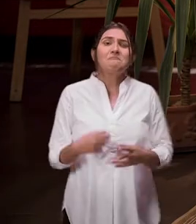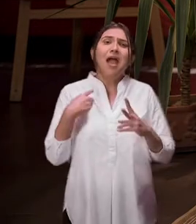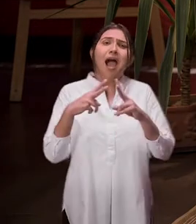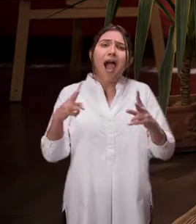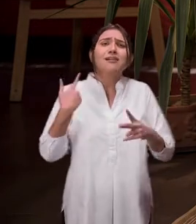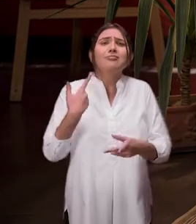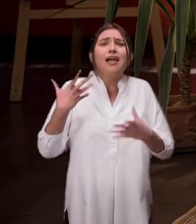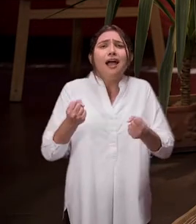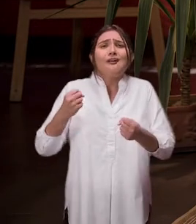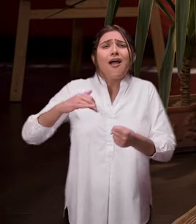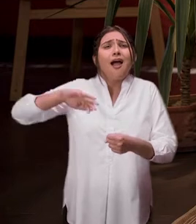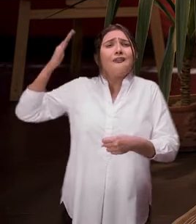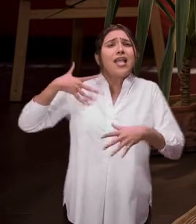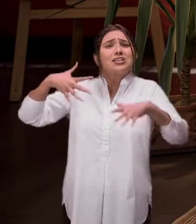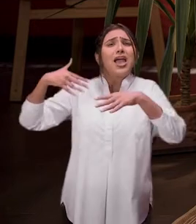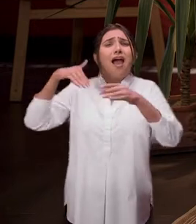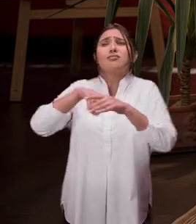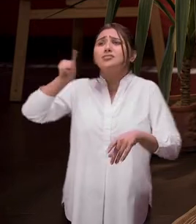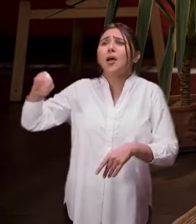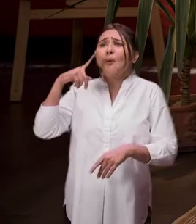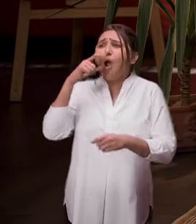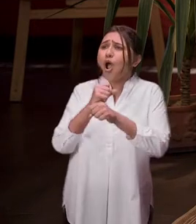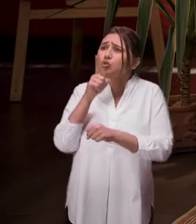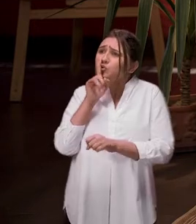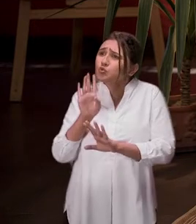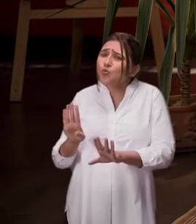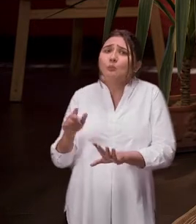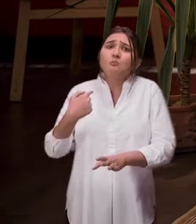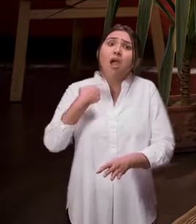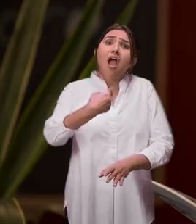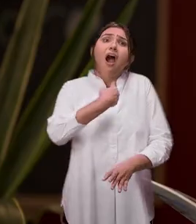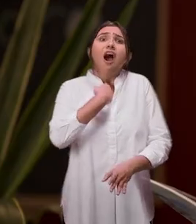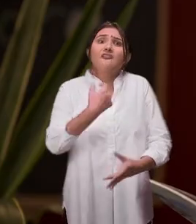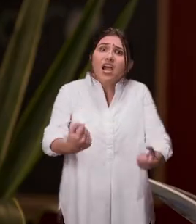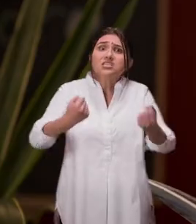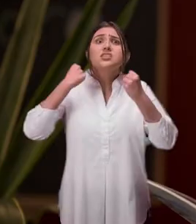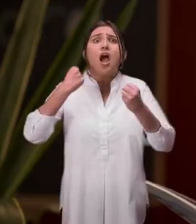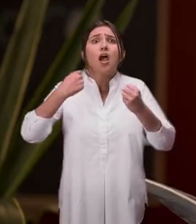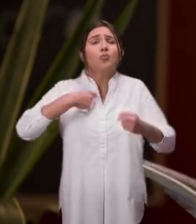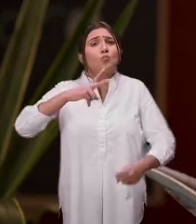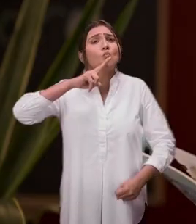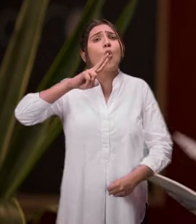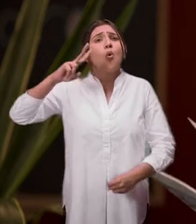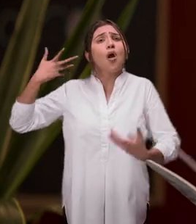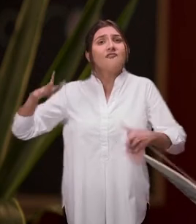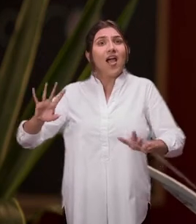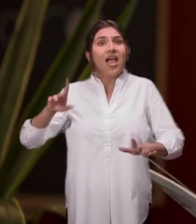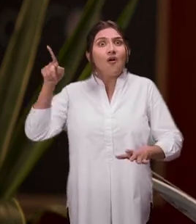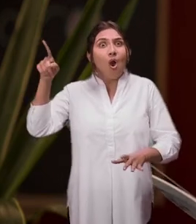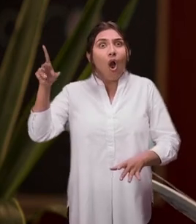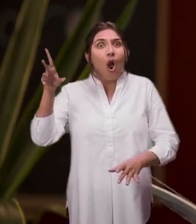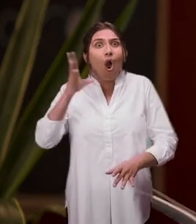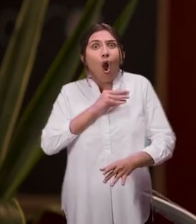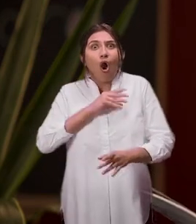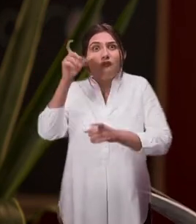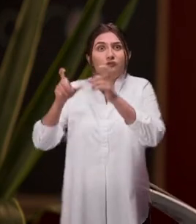life. I spoke for all the girls in my valley who couldn't speak for themselves. My voice became so powerful that